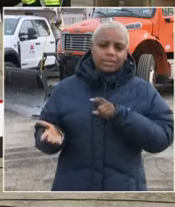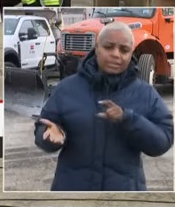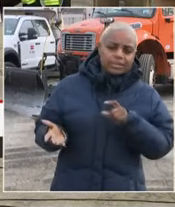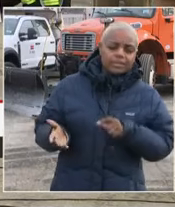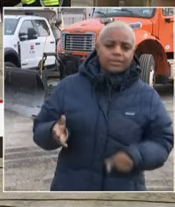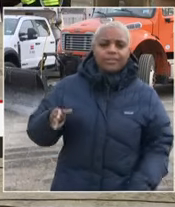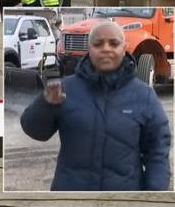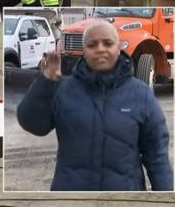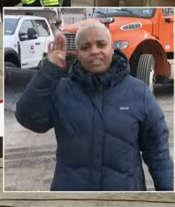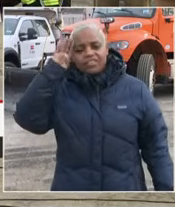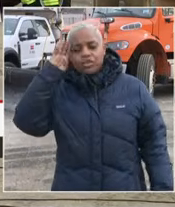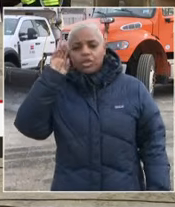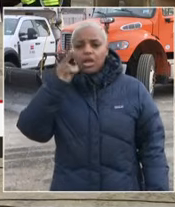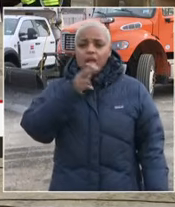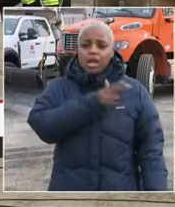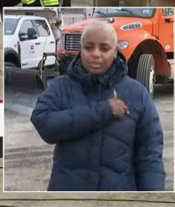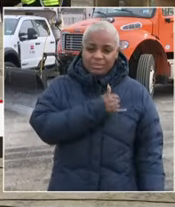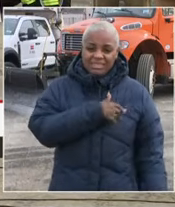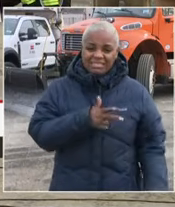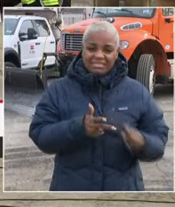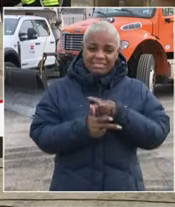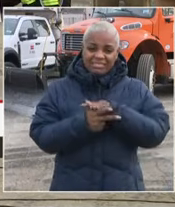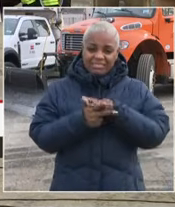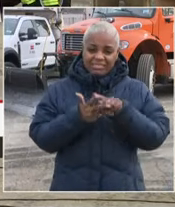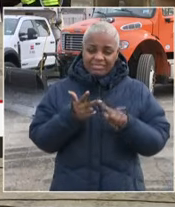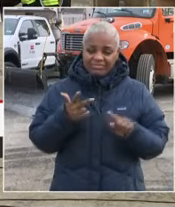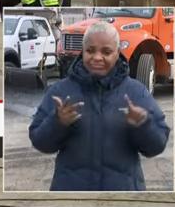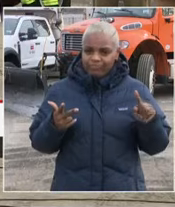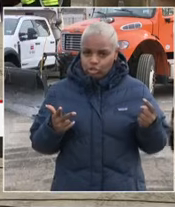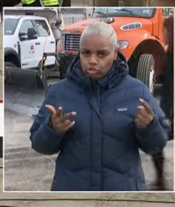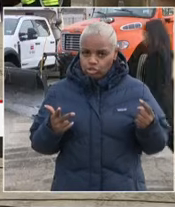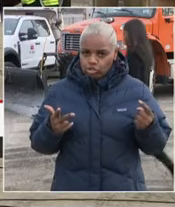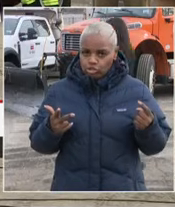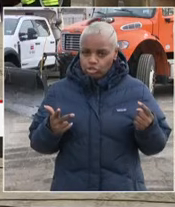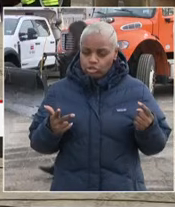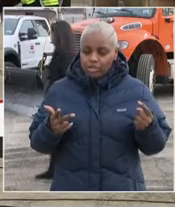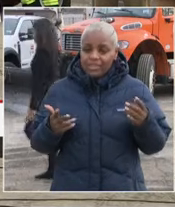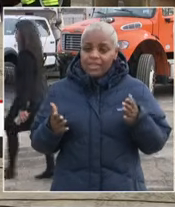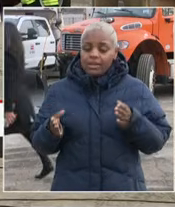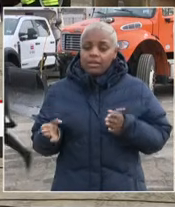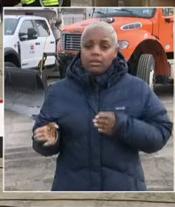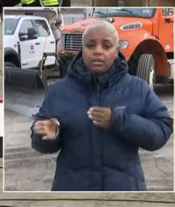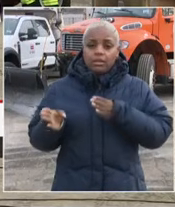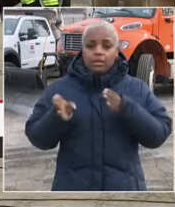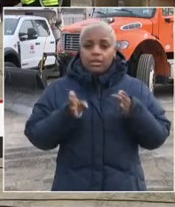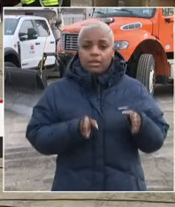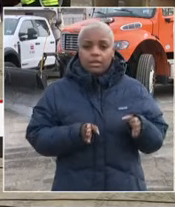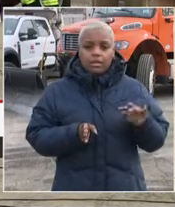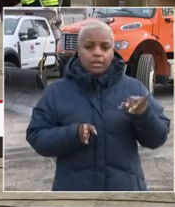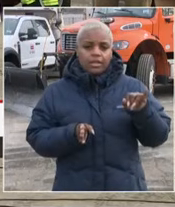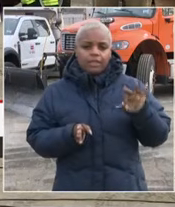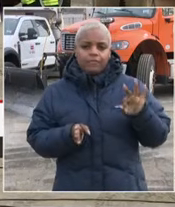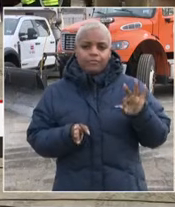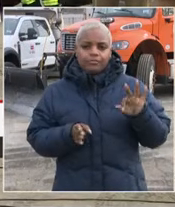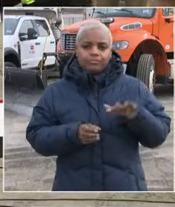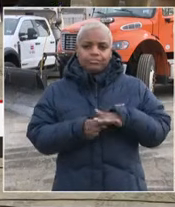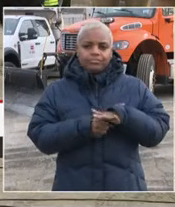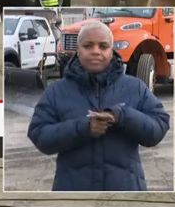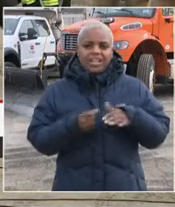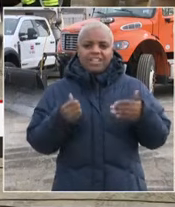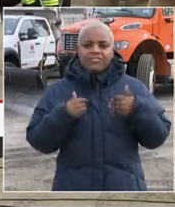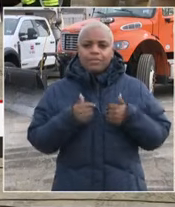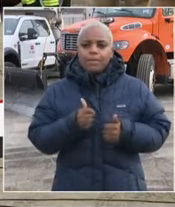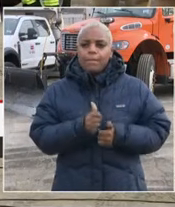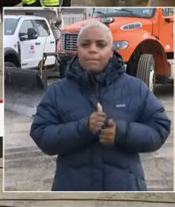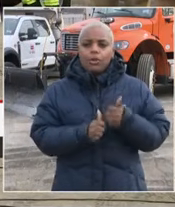And then the way we work it down is the outages with the most customers impacted. So if we have an outage, for example, that